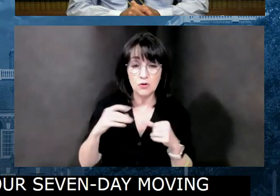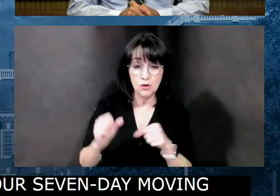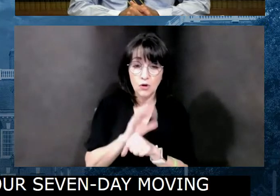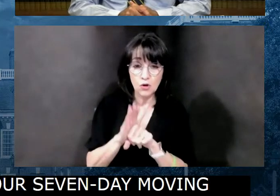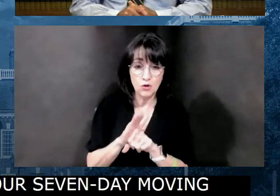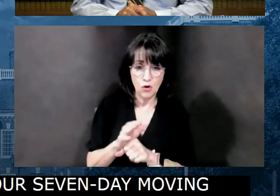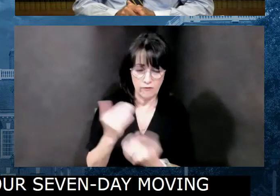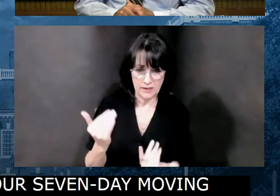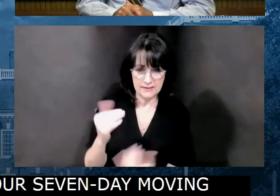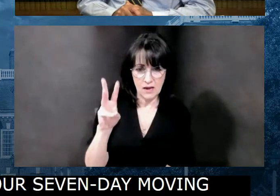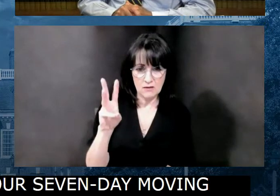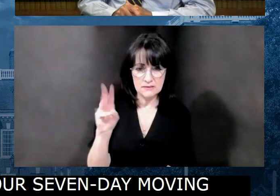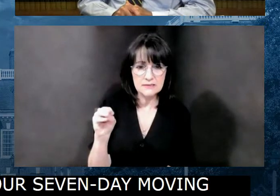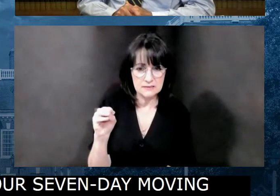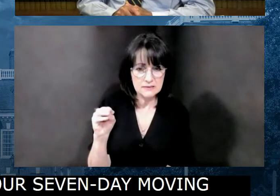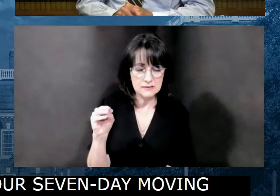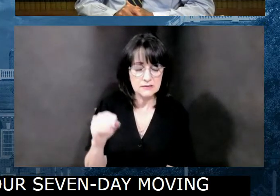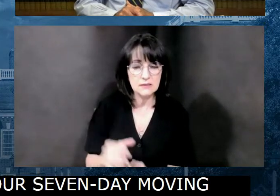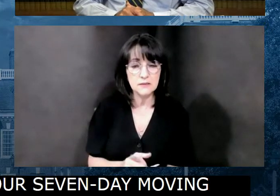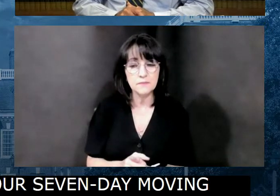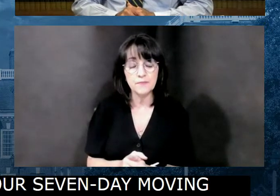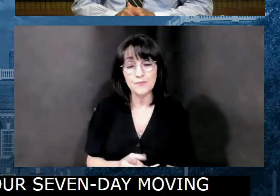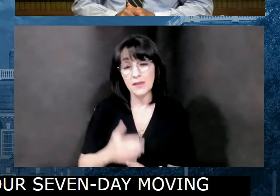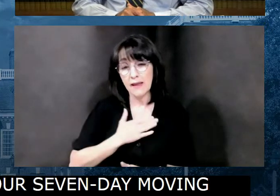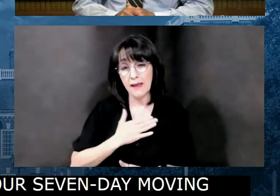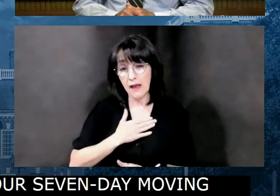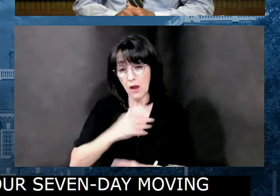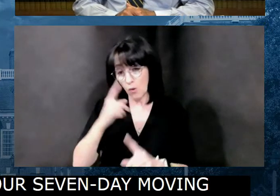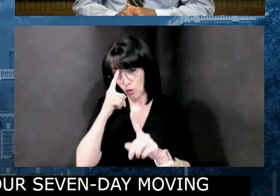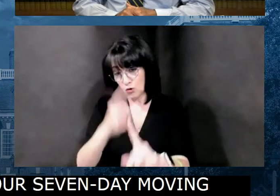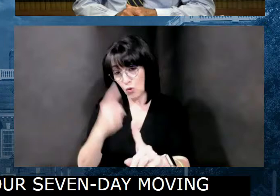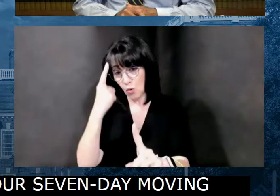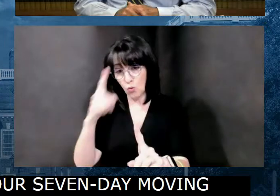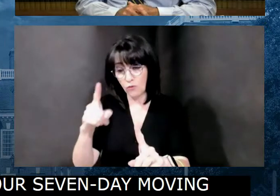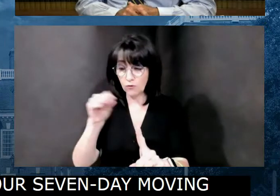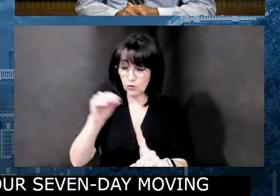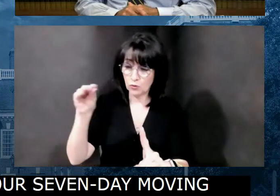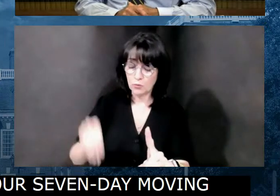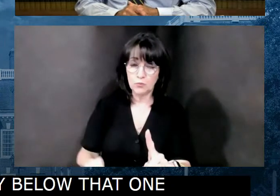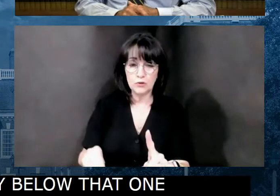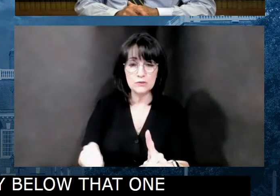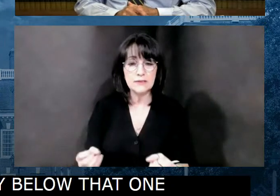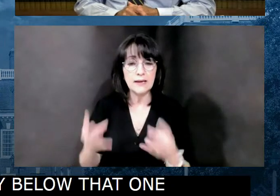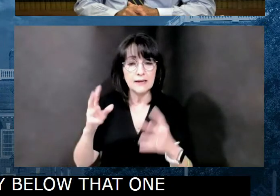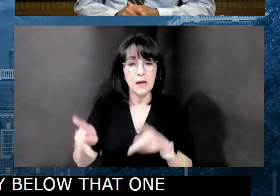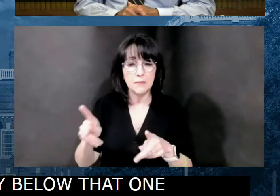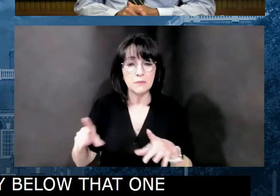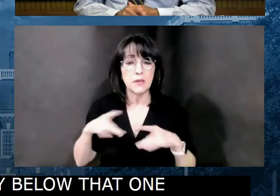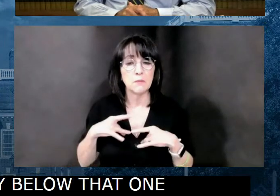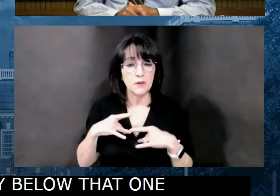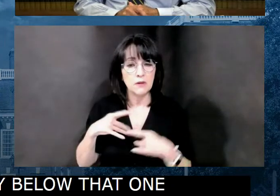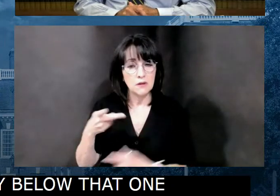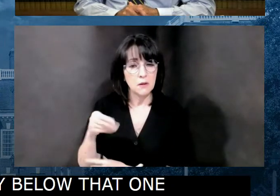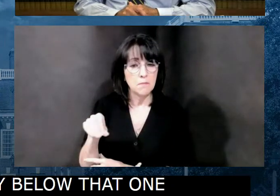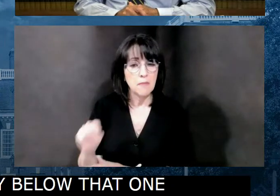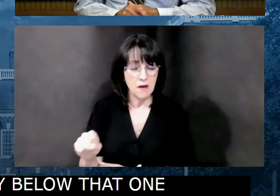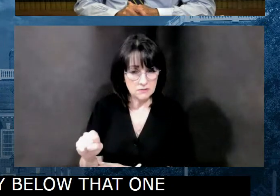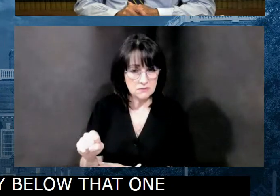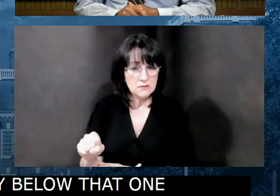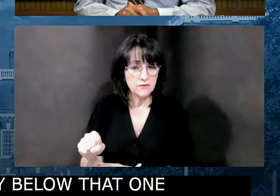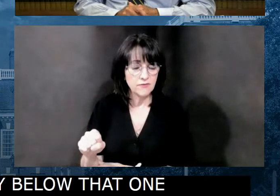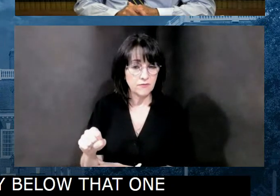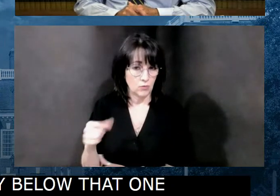lot. Percent positive on a 7-day moving average. Many a day we have percent positives